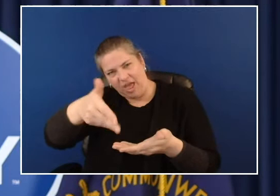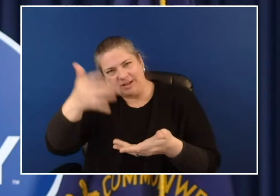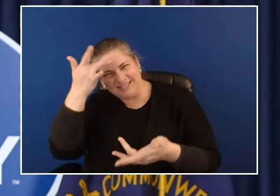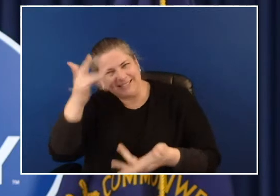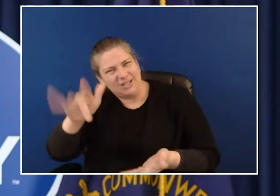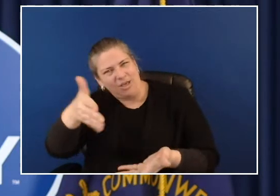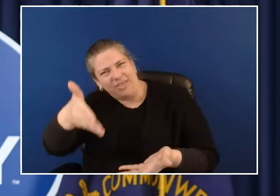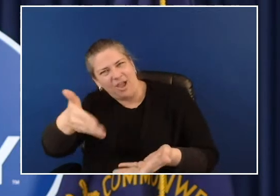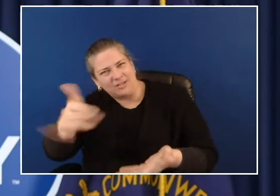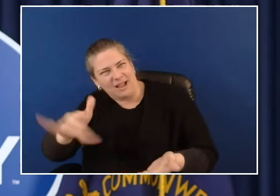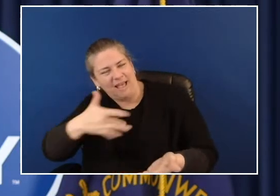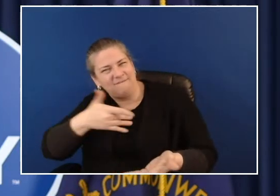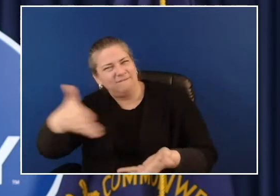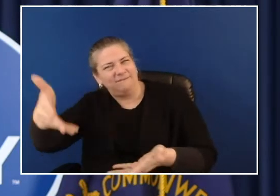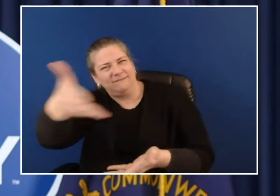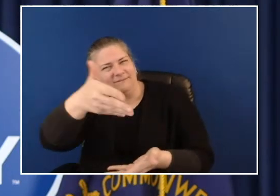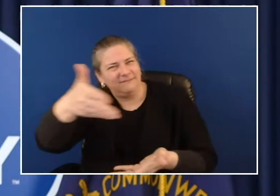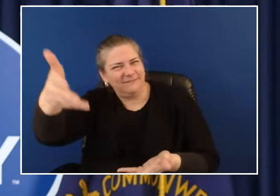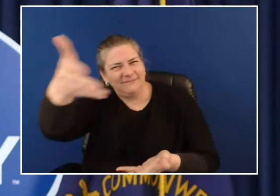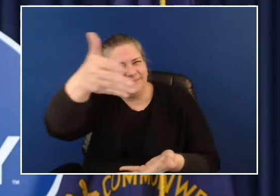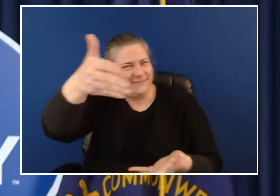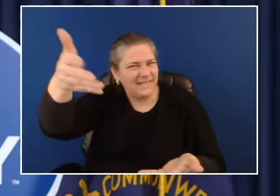So I would